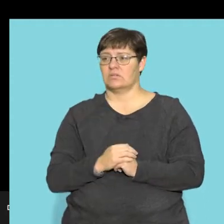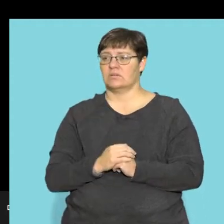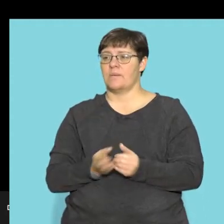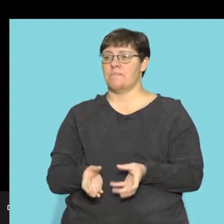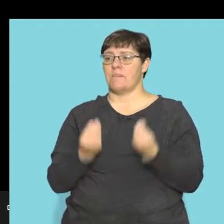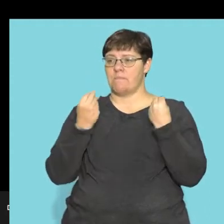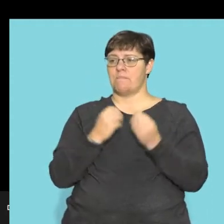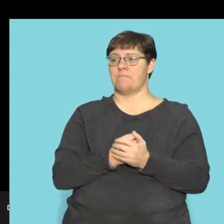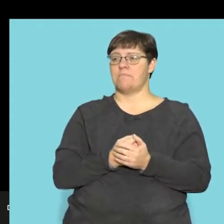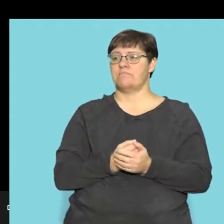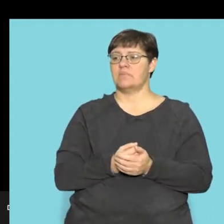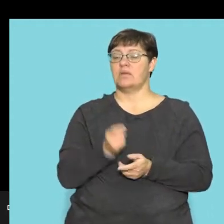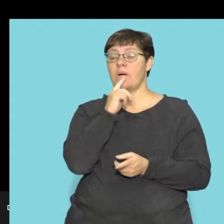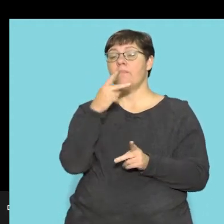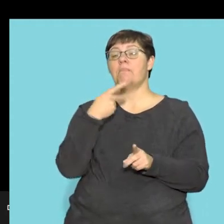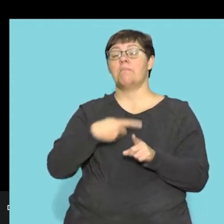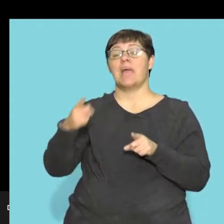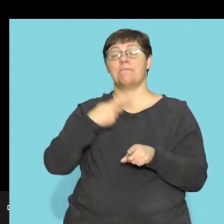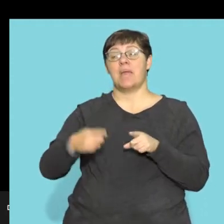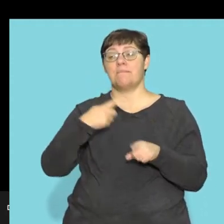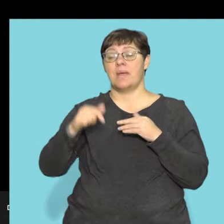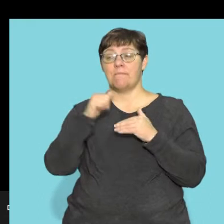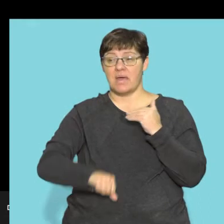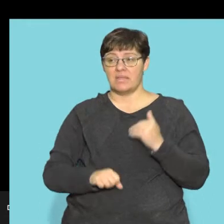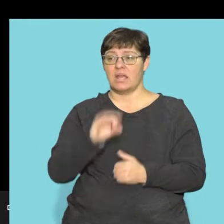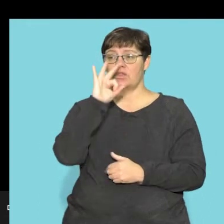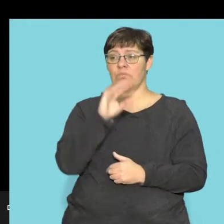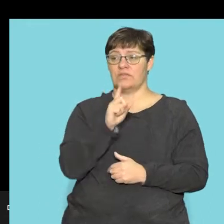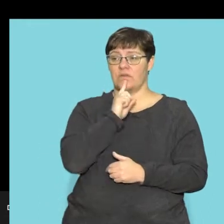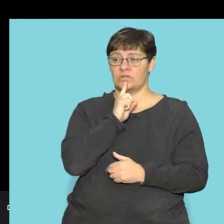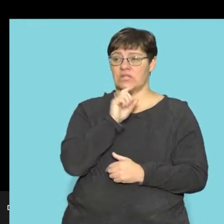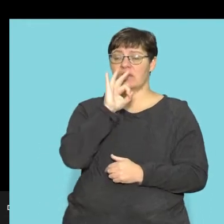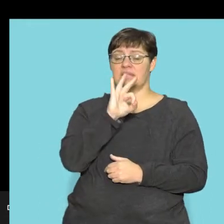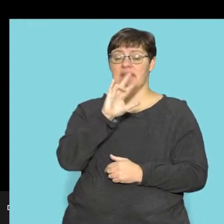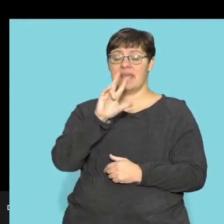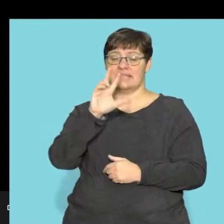after that and then you get the amount. So it means this person will need to pay